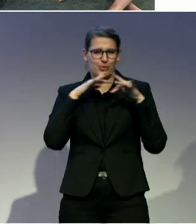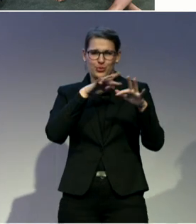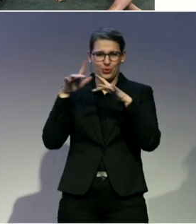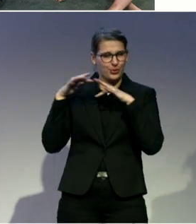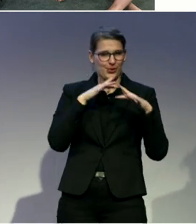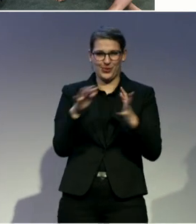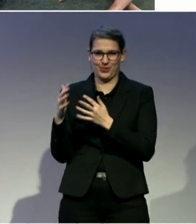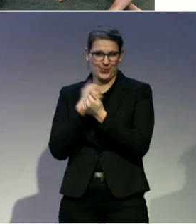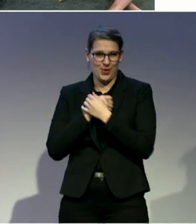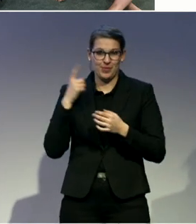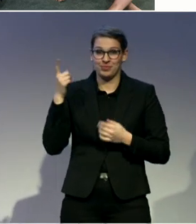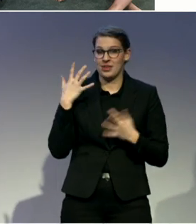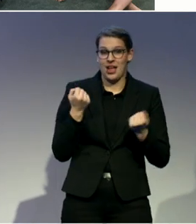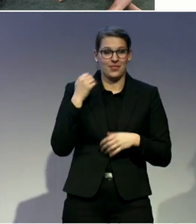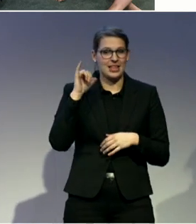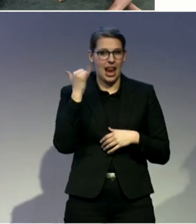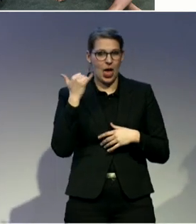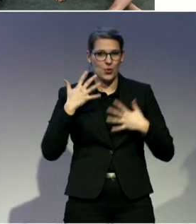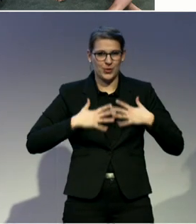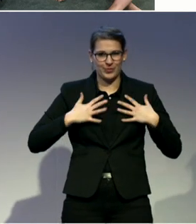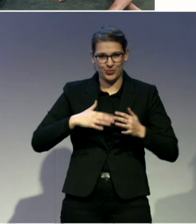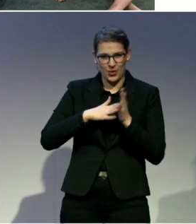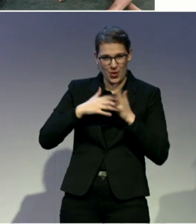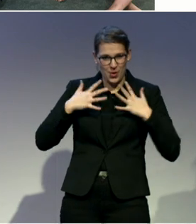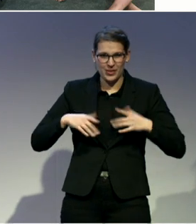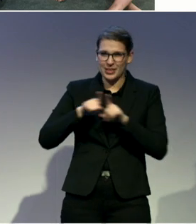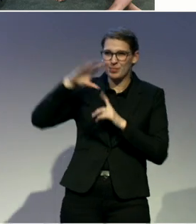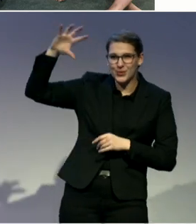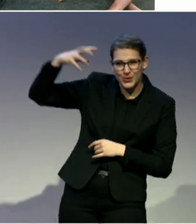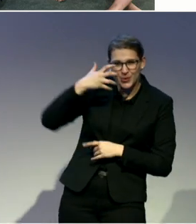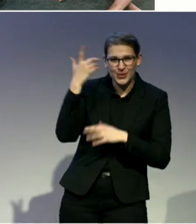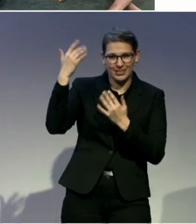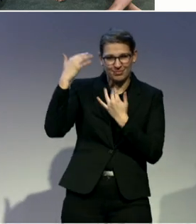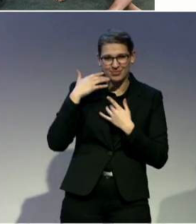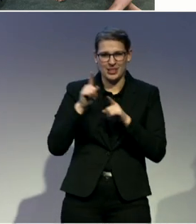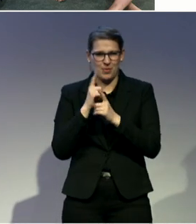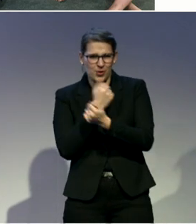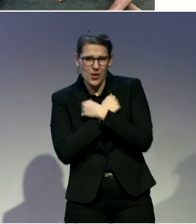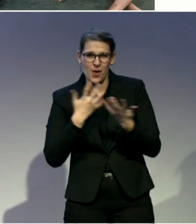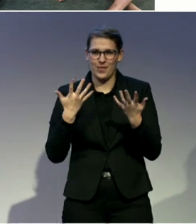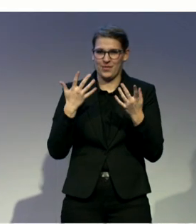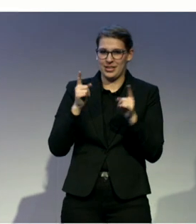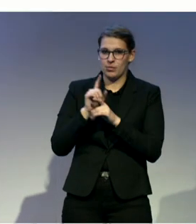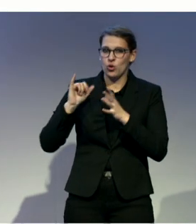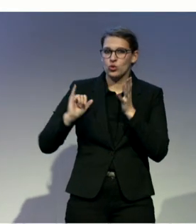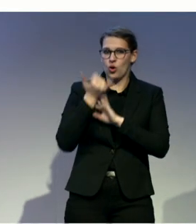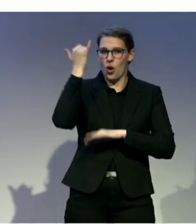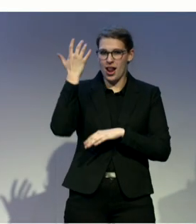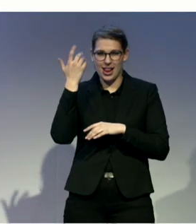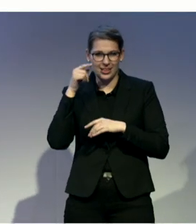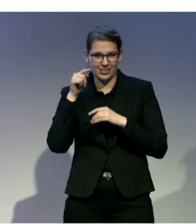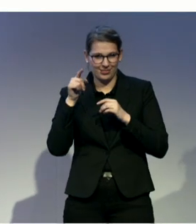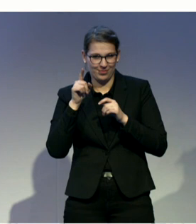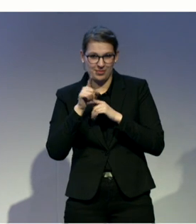sun, color of kindness, color of gold, and we hope that everybody will get rich and happy.